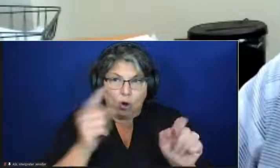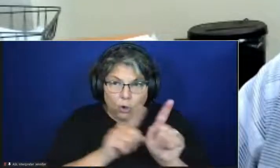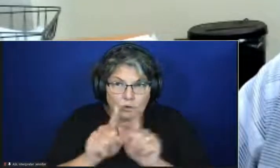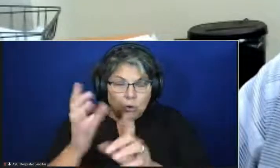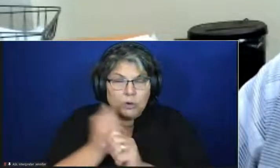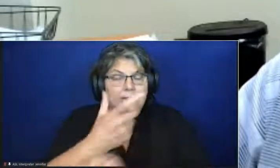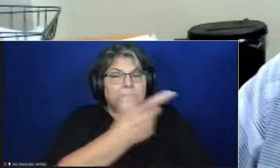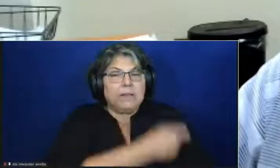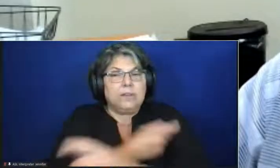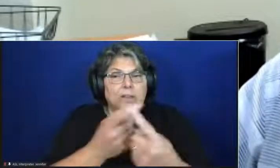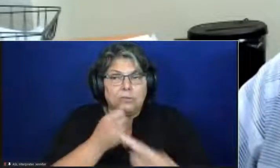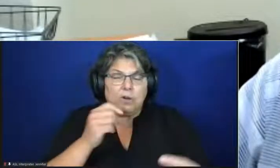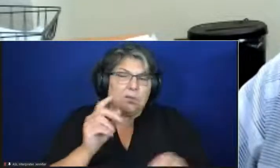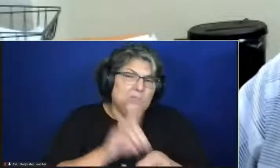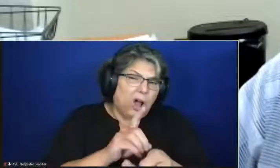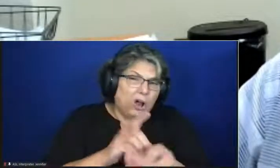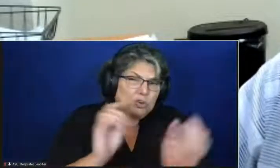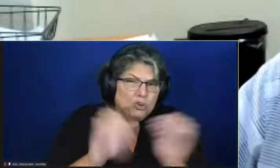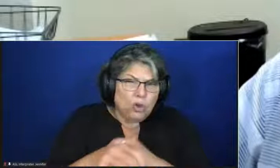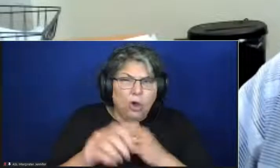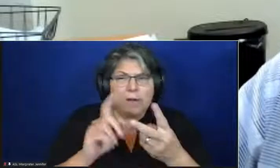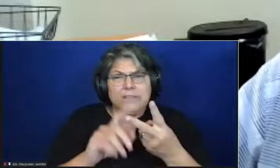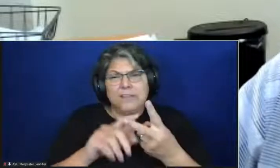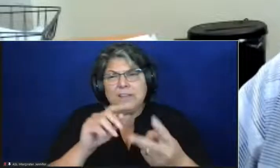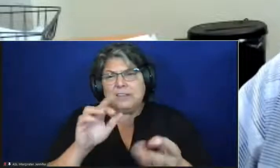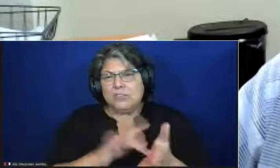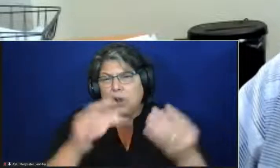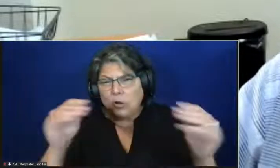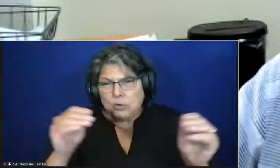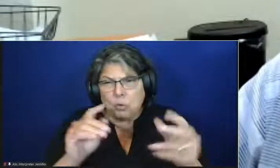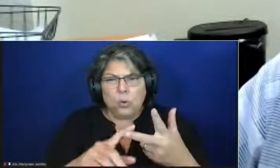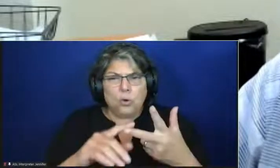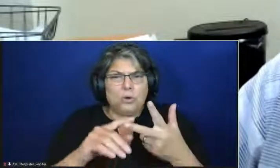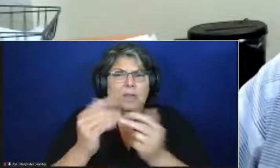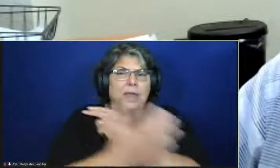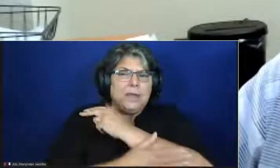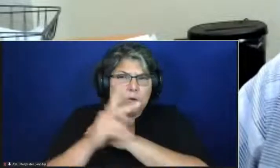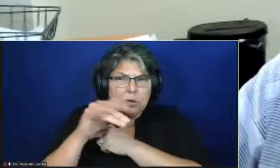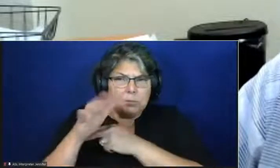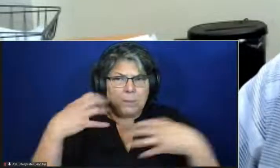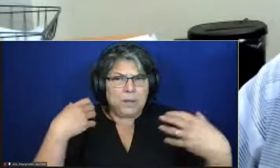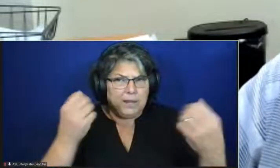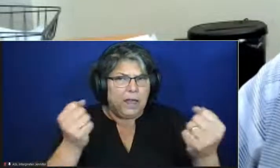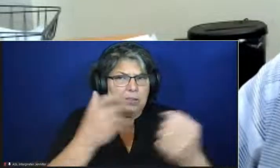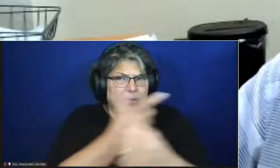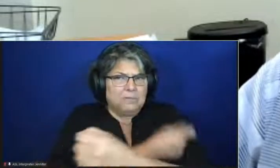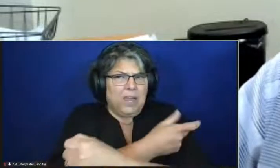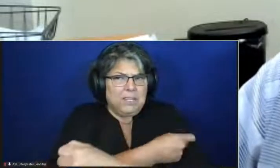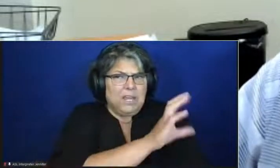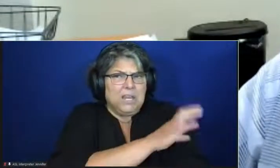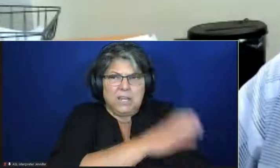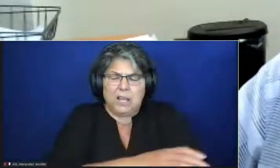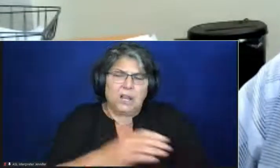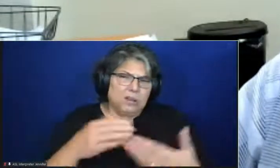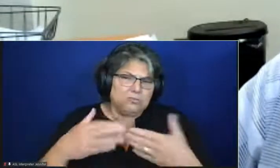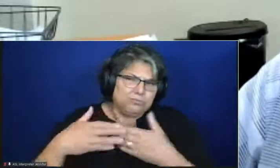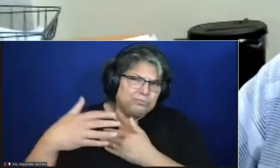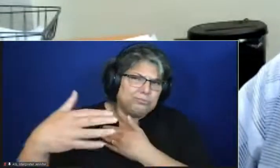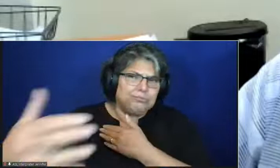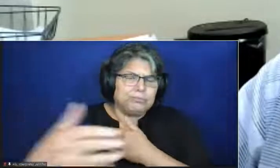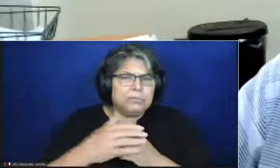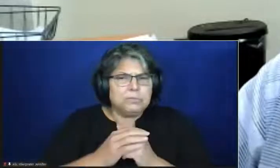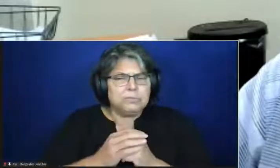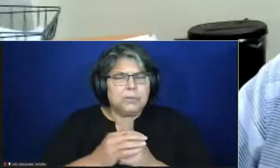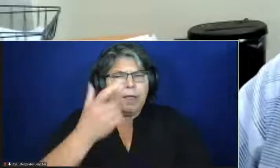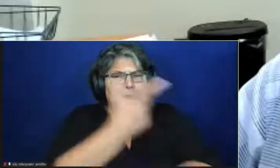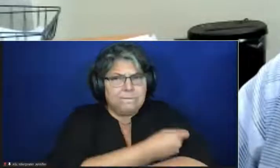providers' offices, pharmacies, and our county public health vaccine clinics ongoing. These vaccines may be